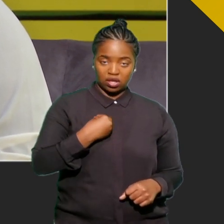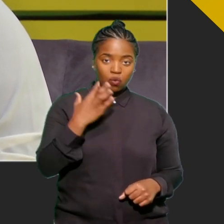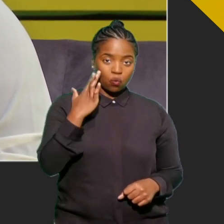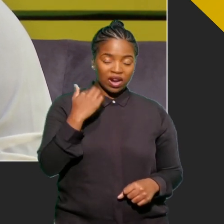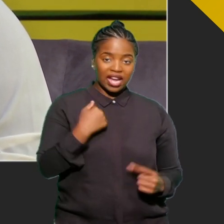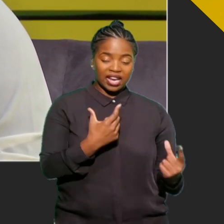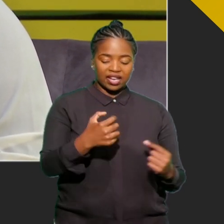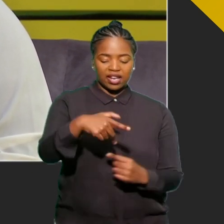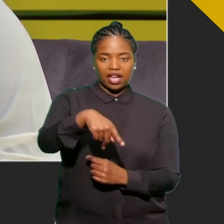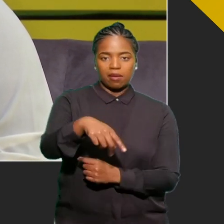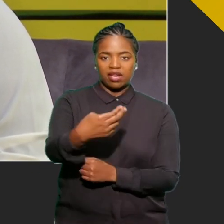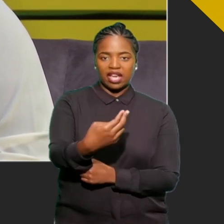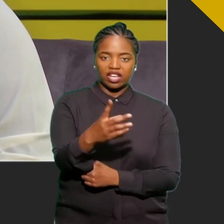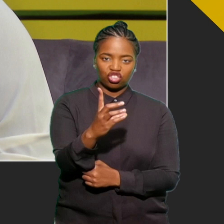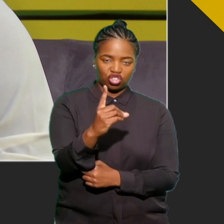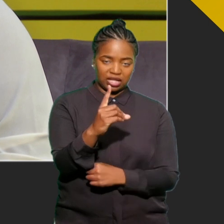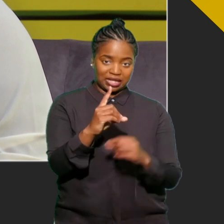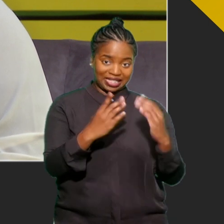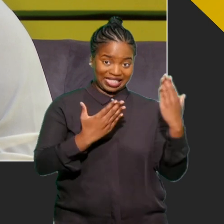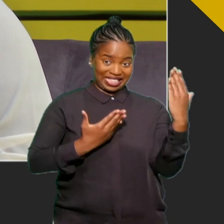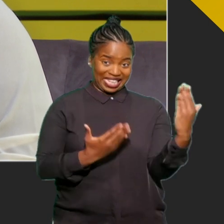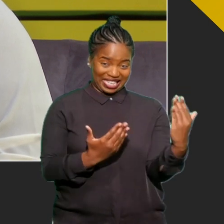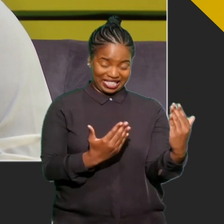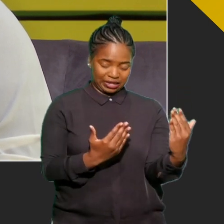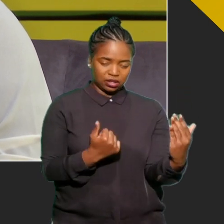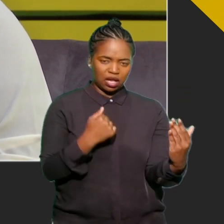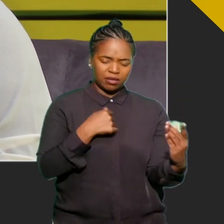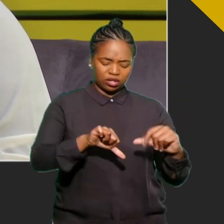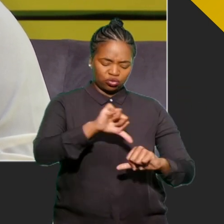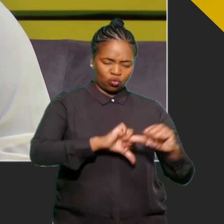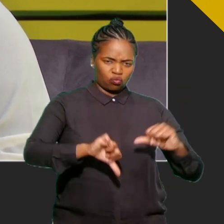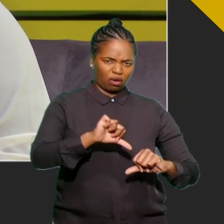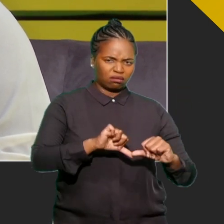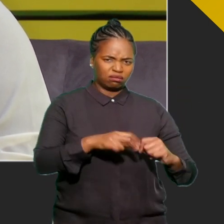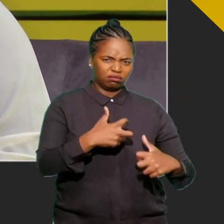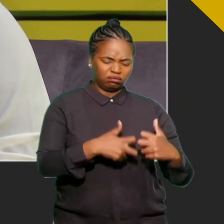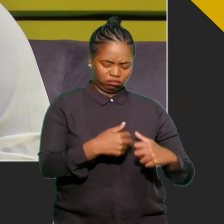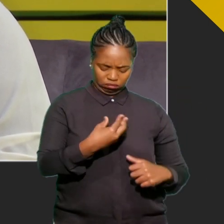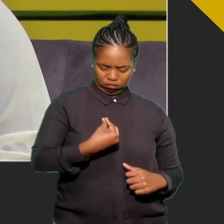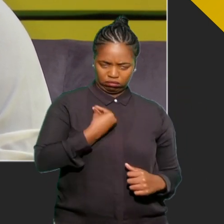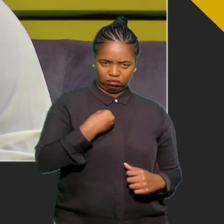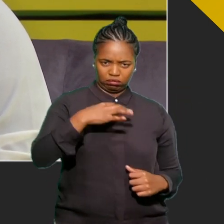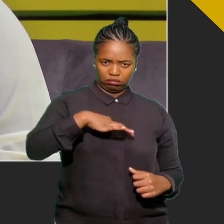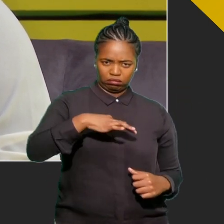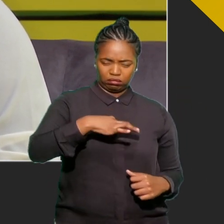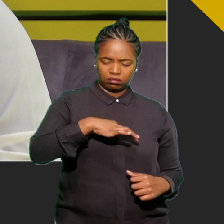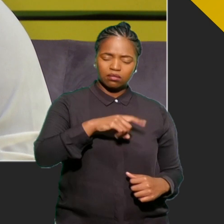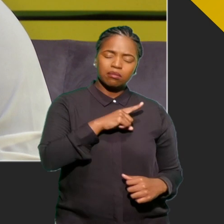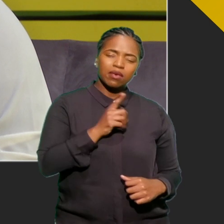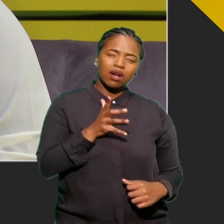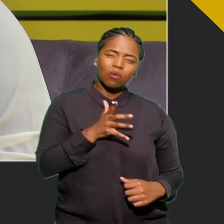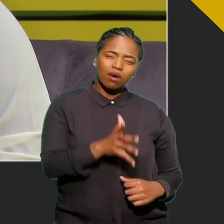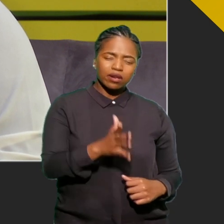did a PhD in demography and population studies, and I looked at the social factors associated with teenage pregnancy. So I wanted to look